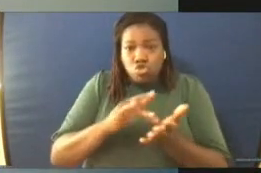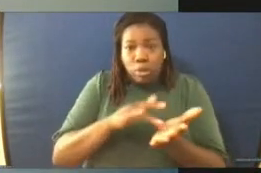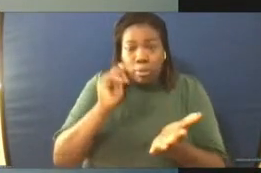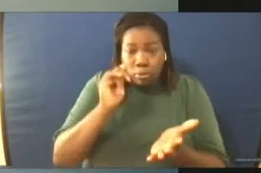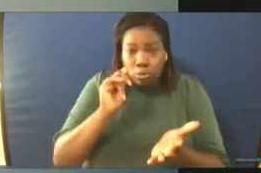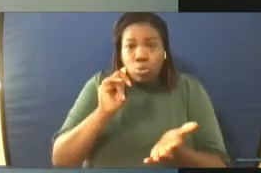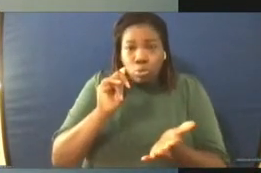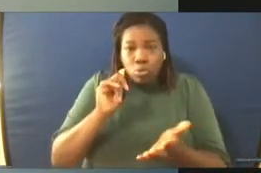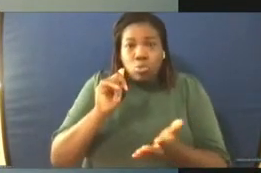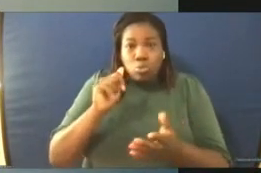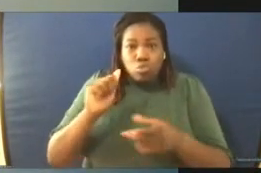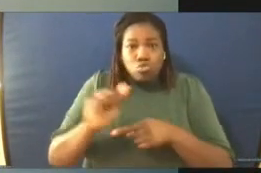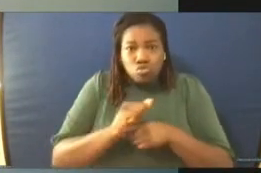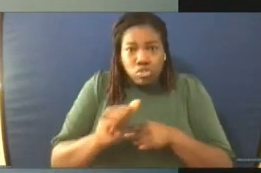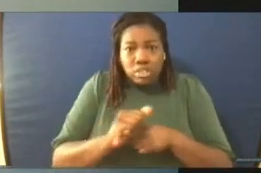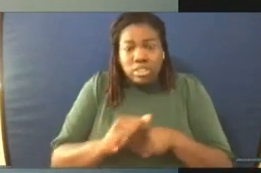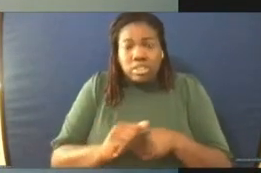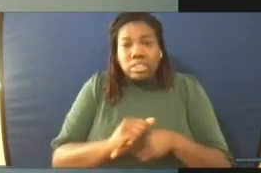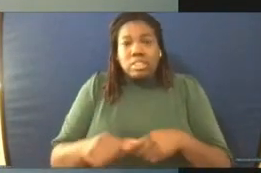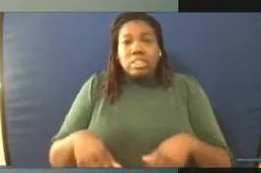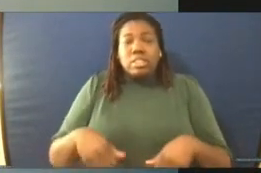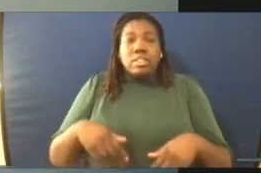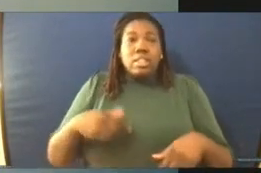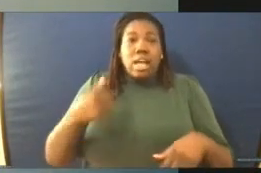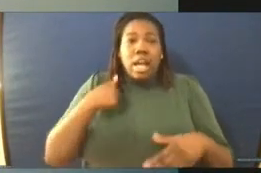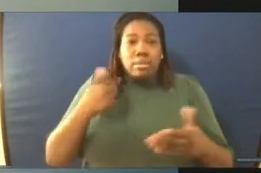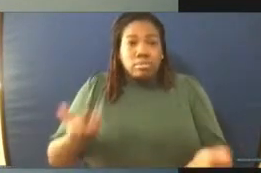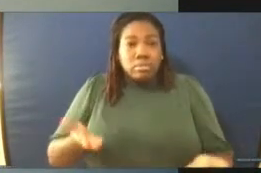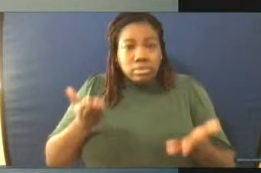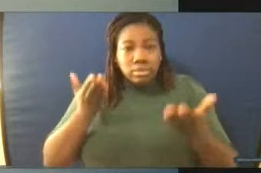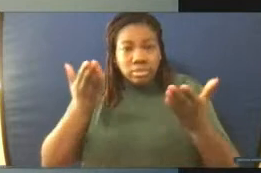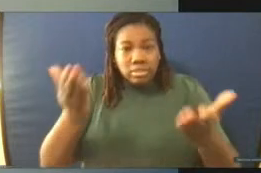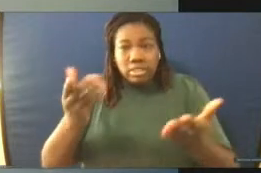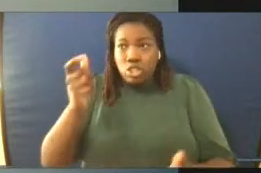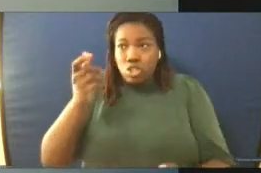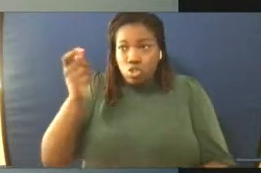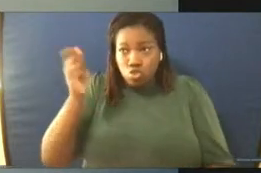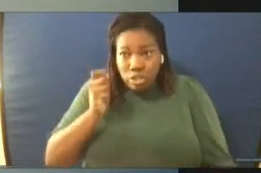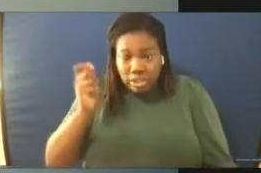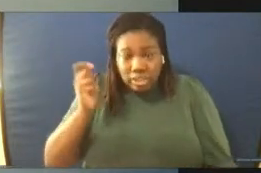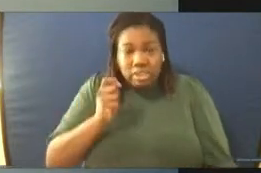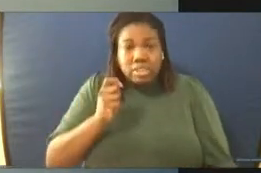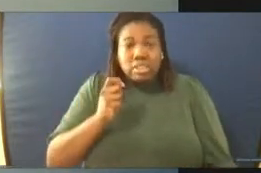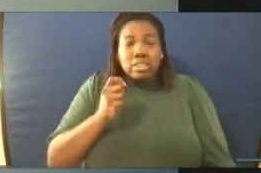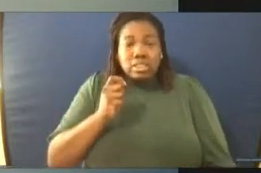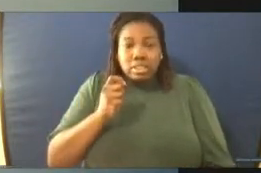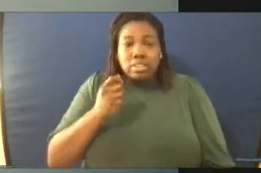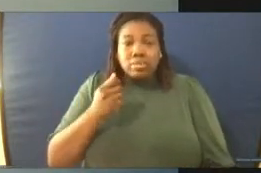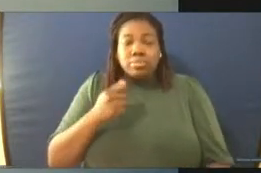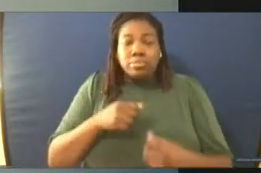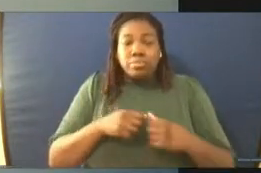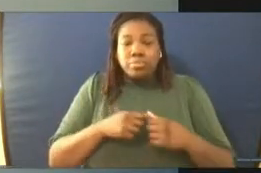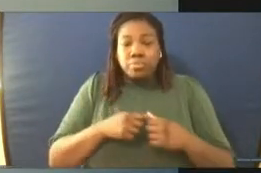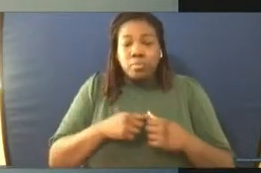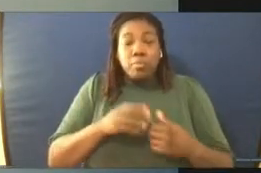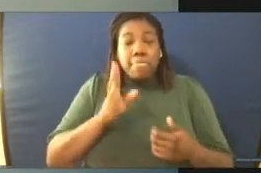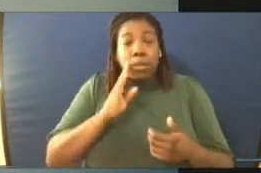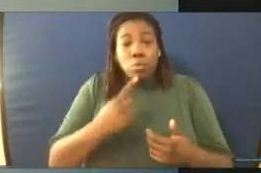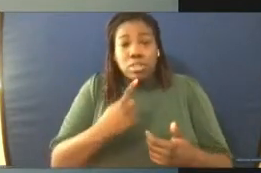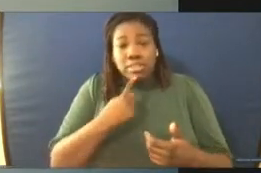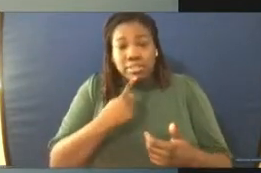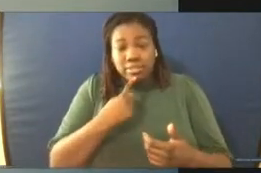training pathways. I am submitting these grants and to build this. I will say that I